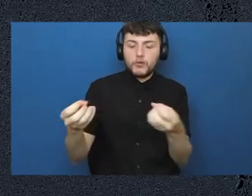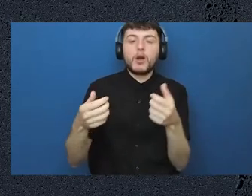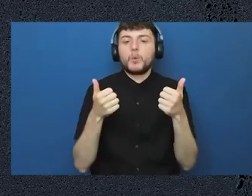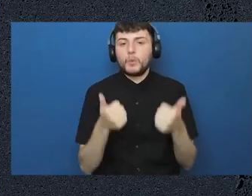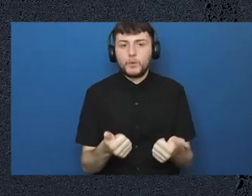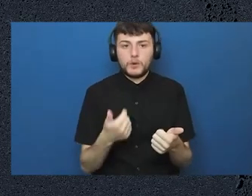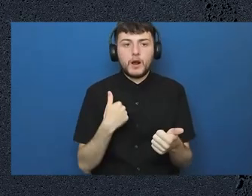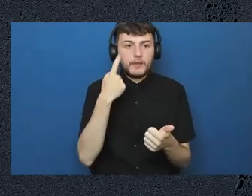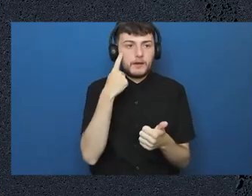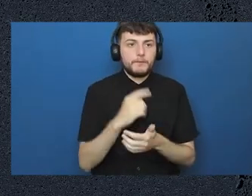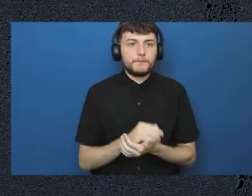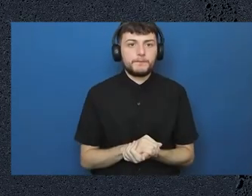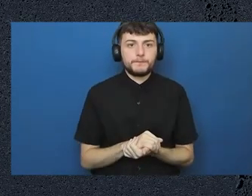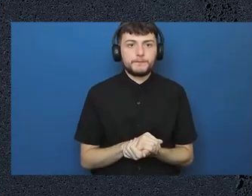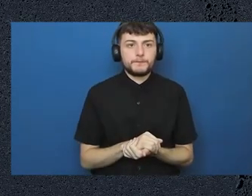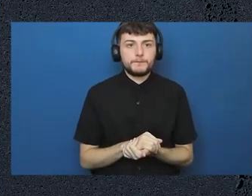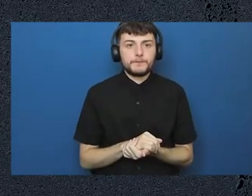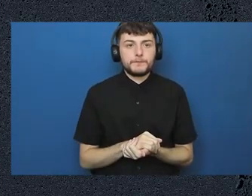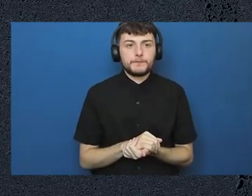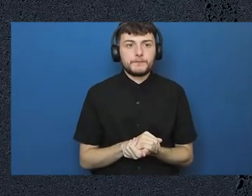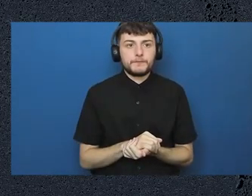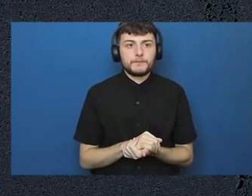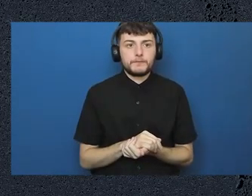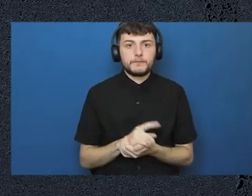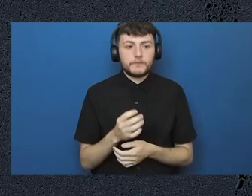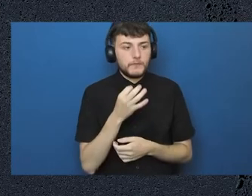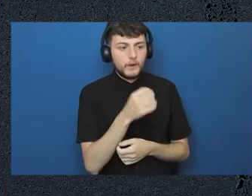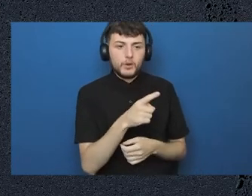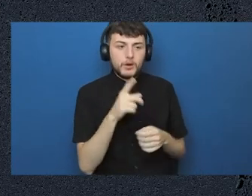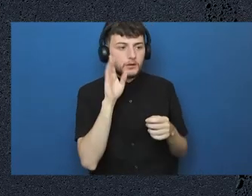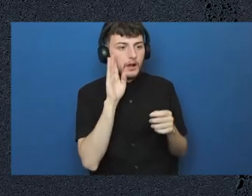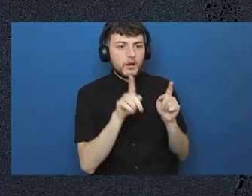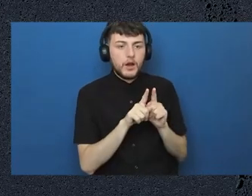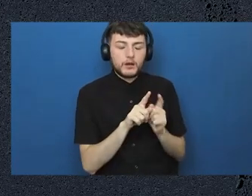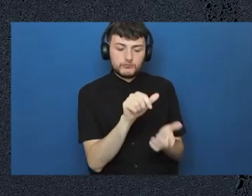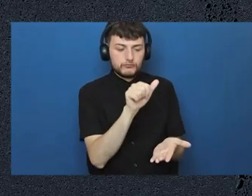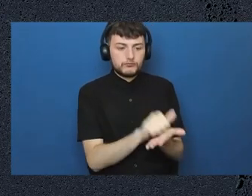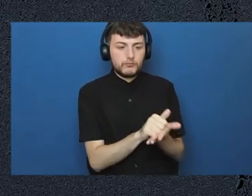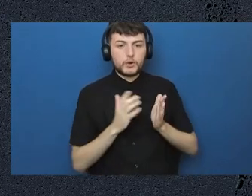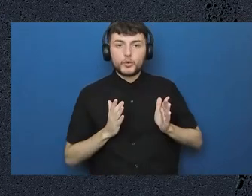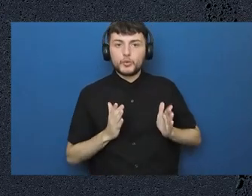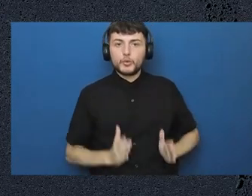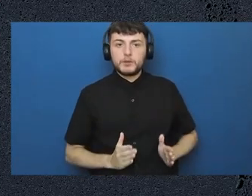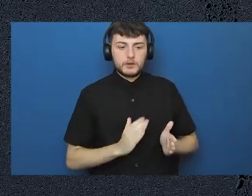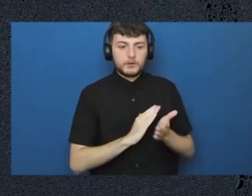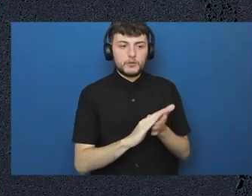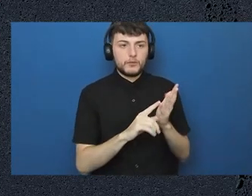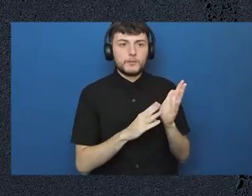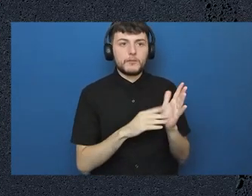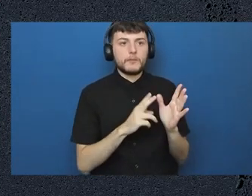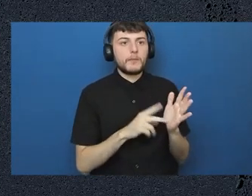sounds just human and humane, which you're working in the mental health arena, and we know after